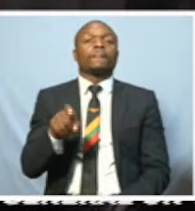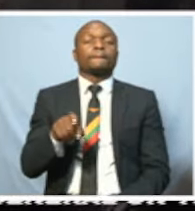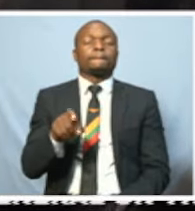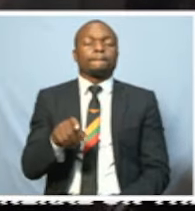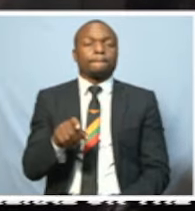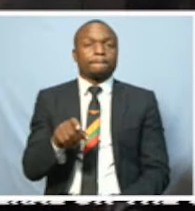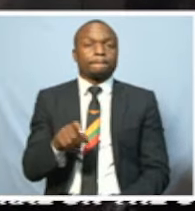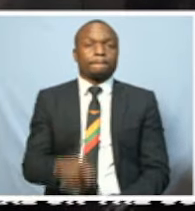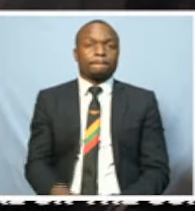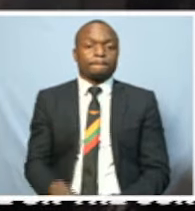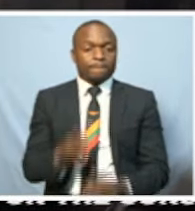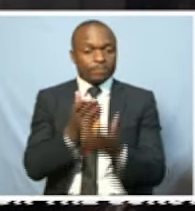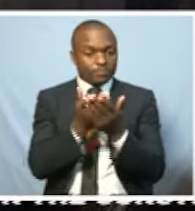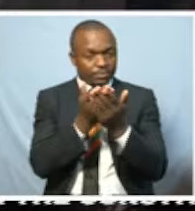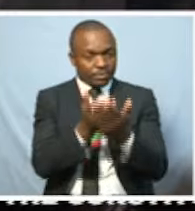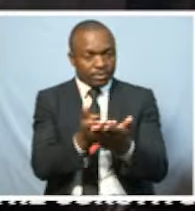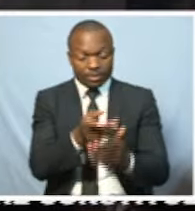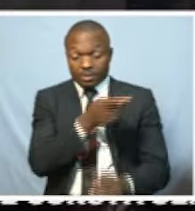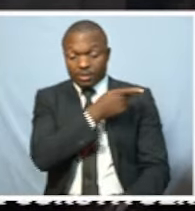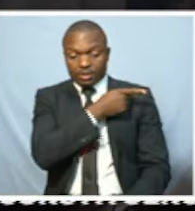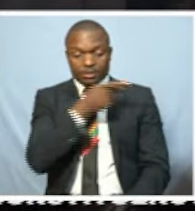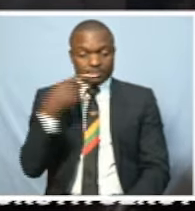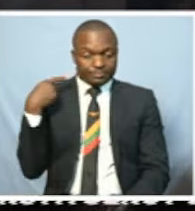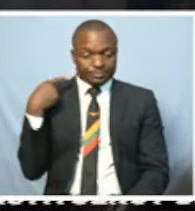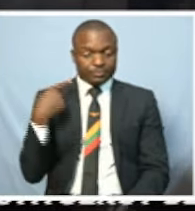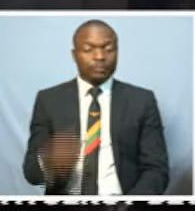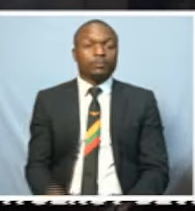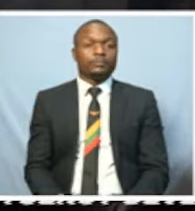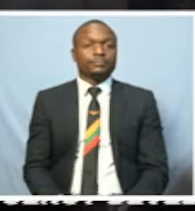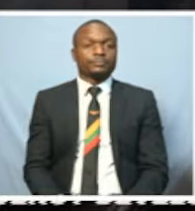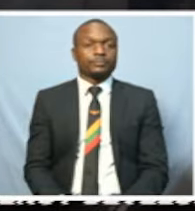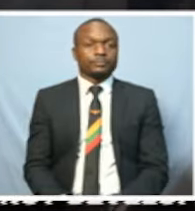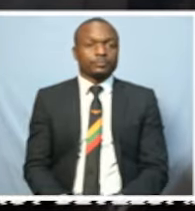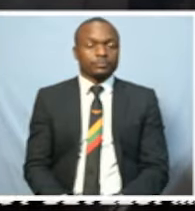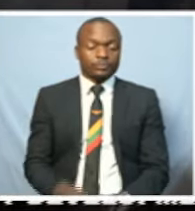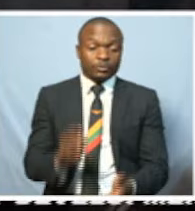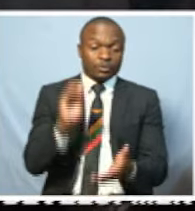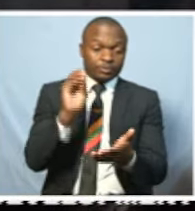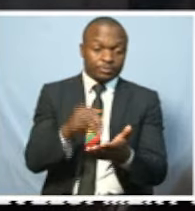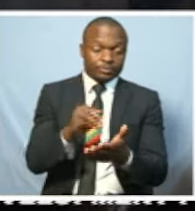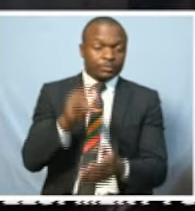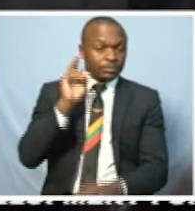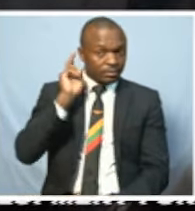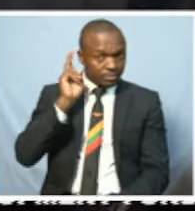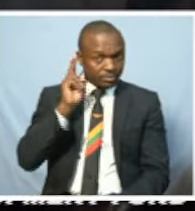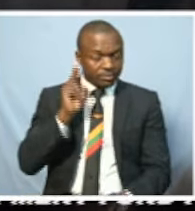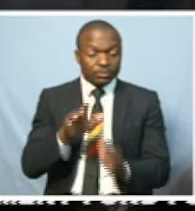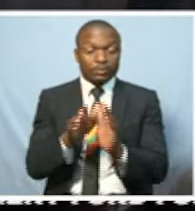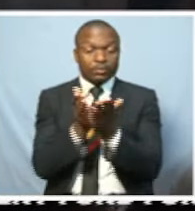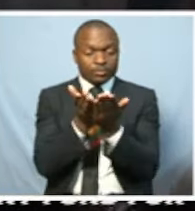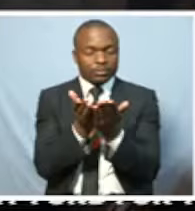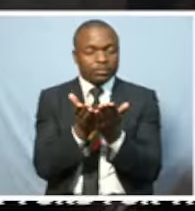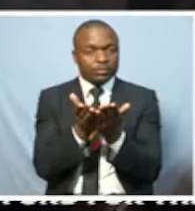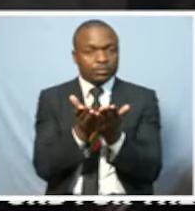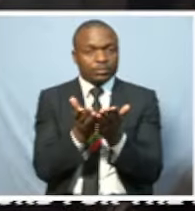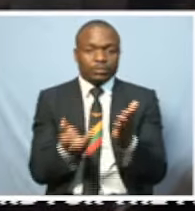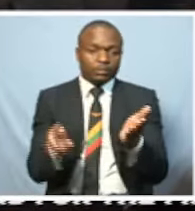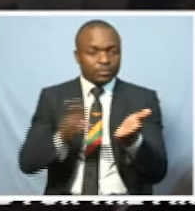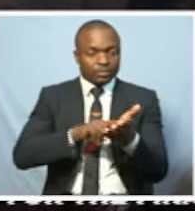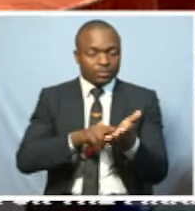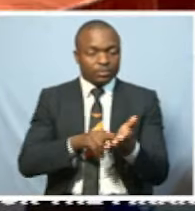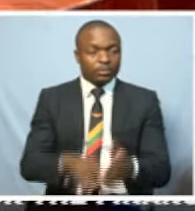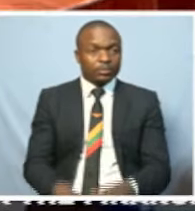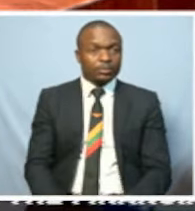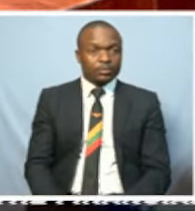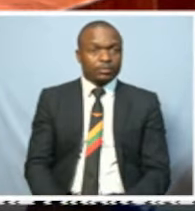that you have submitted to Parliament to be in the archives. How? Come again. Go